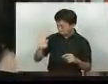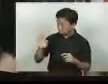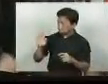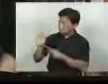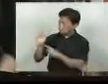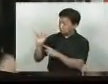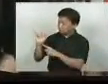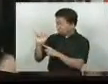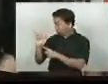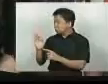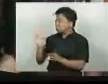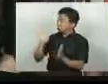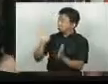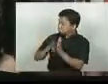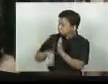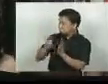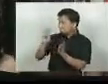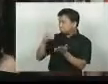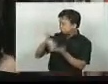you are